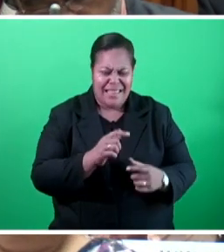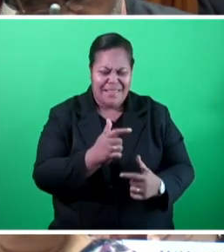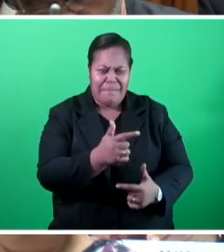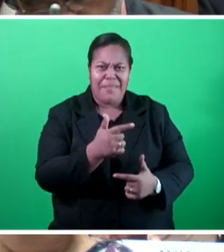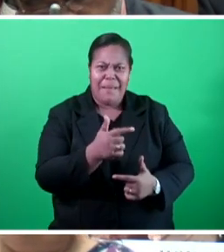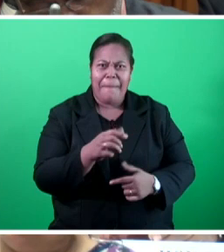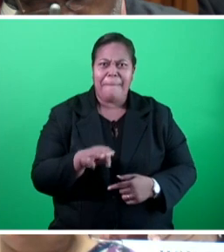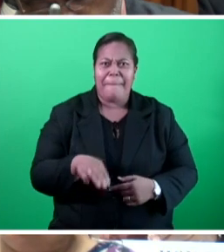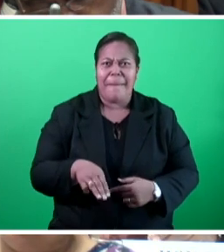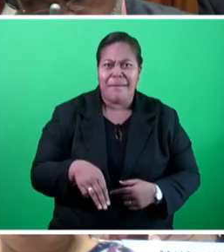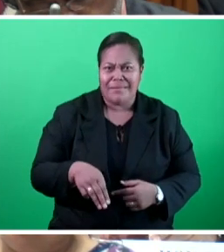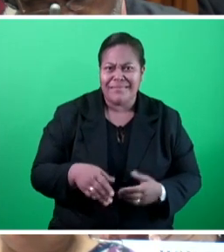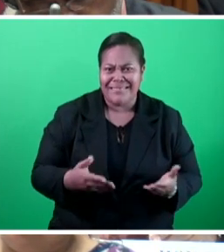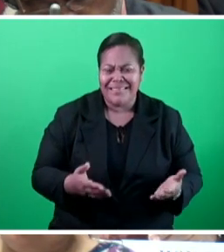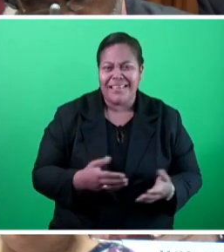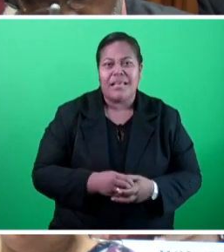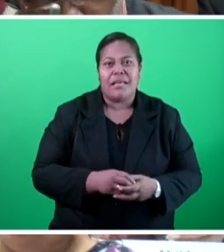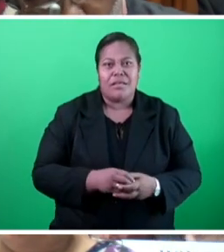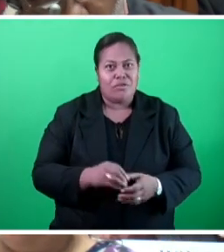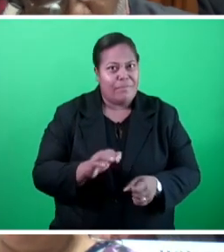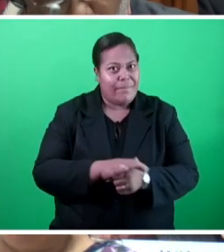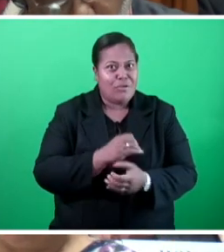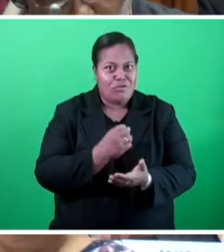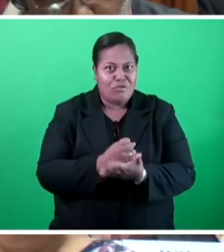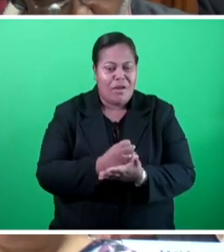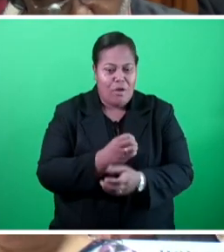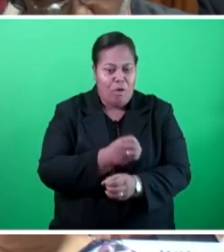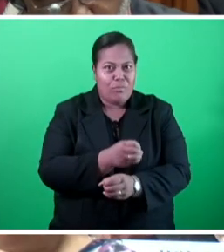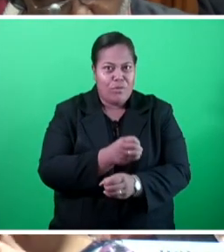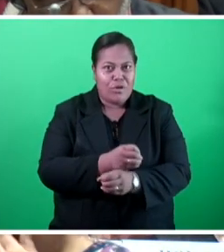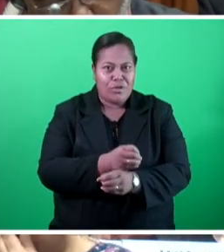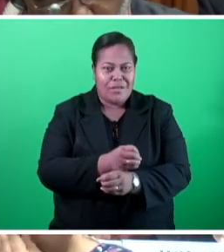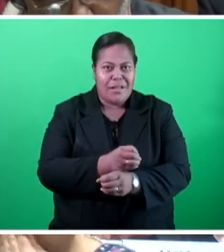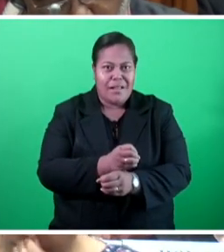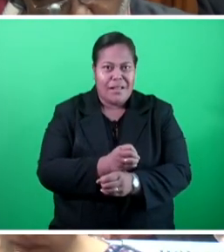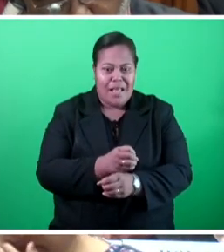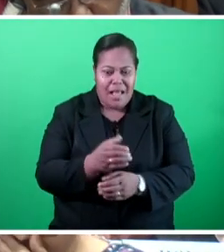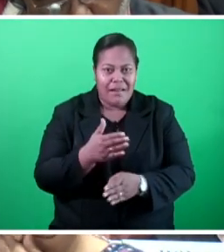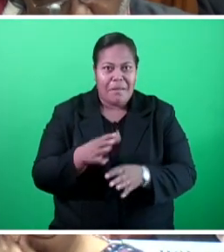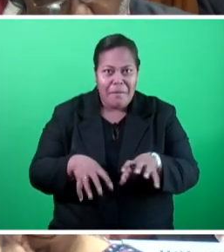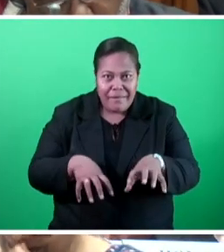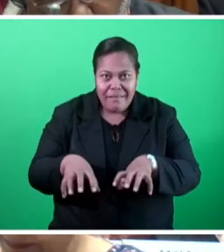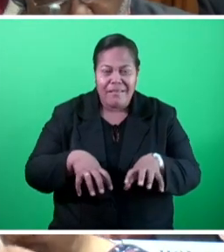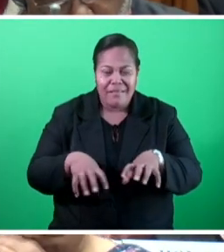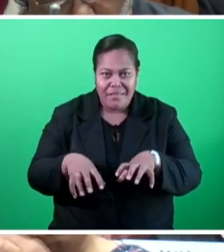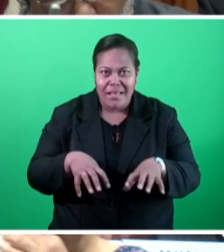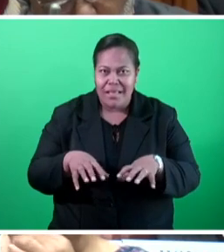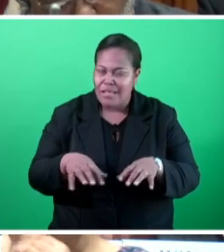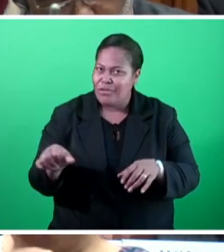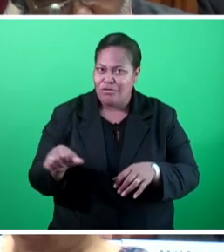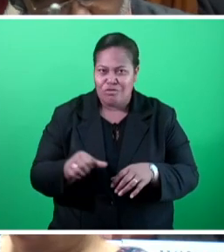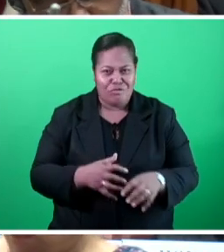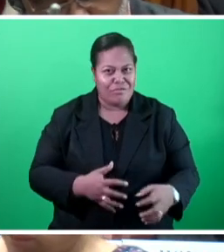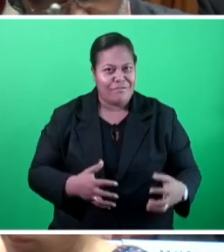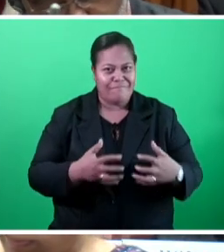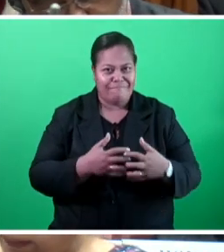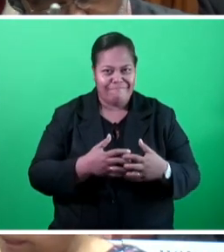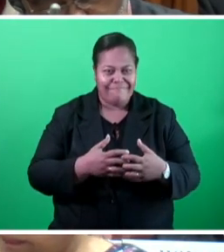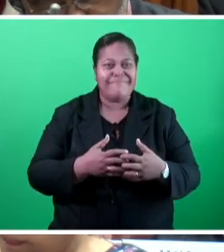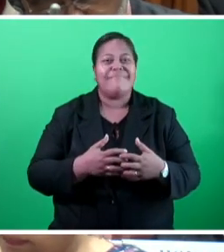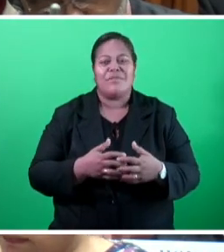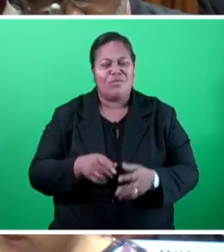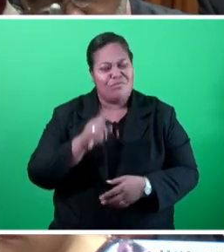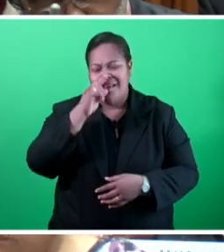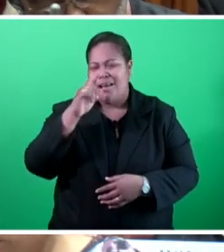that their operational and logistical capacity is at the optimum. We could, of course, not accommodate all